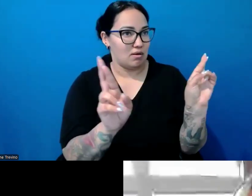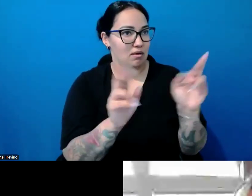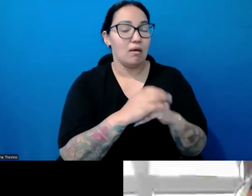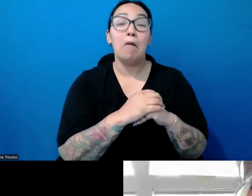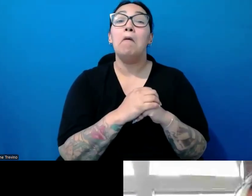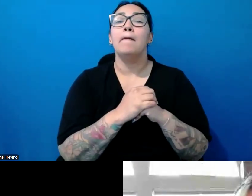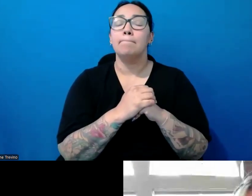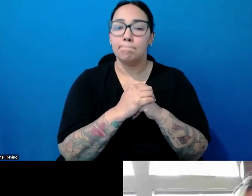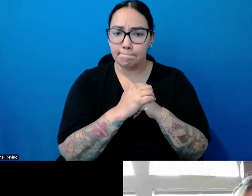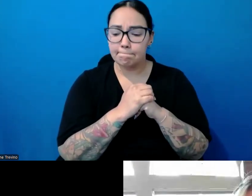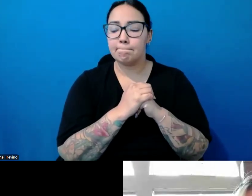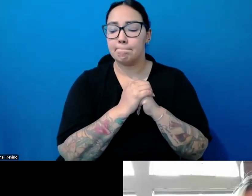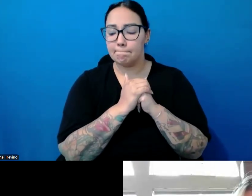That's